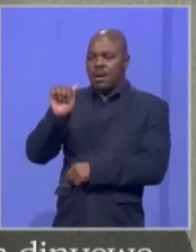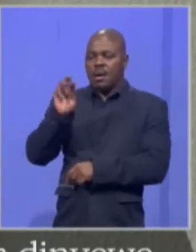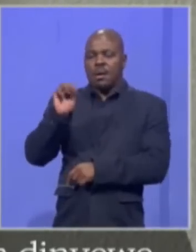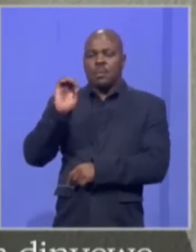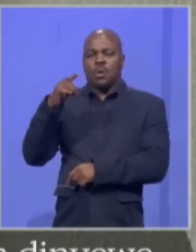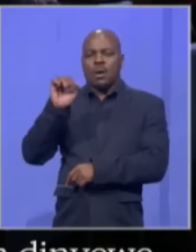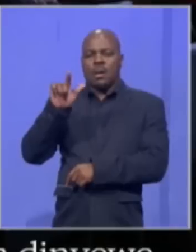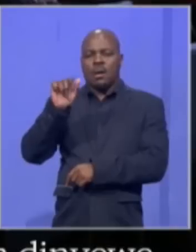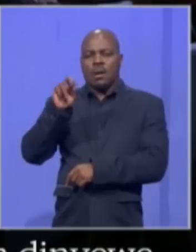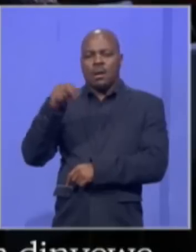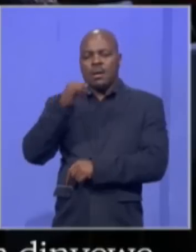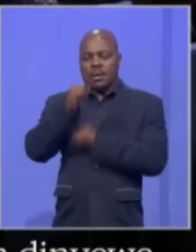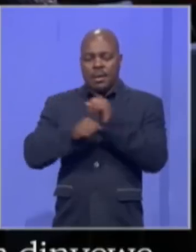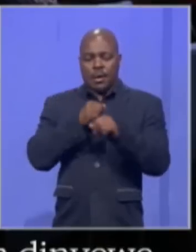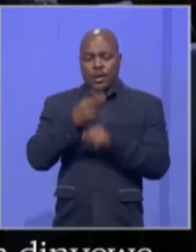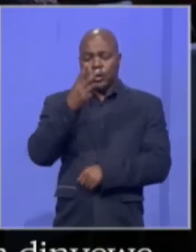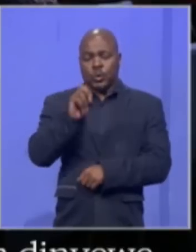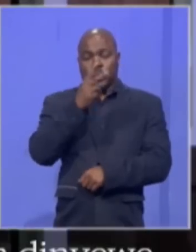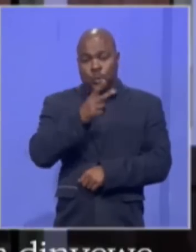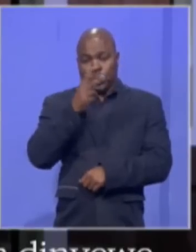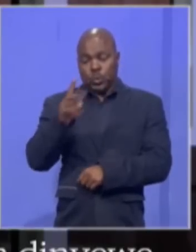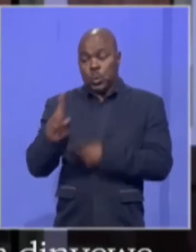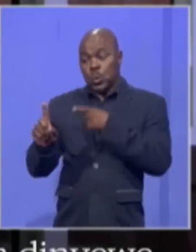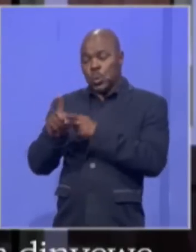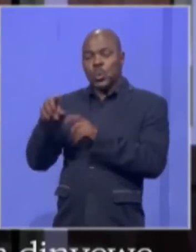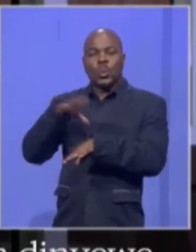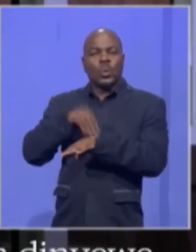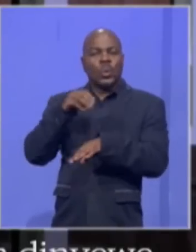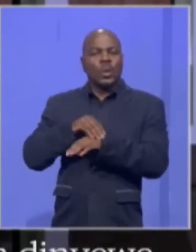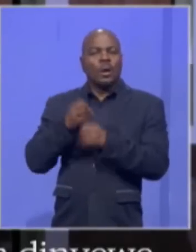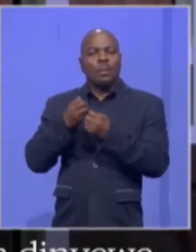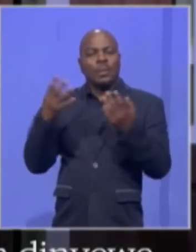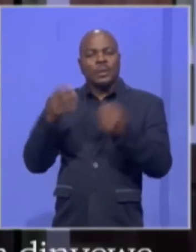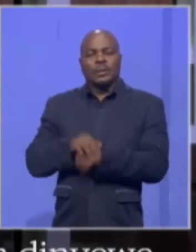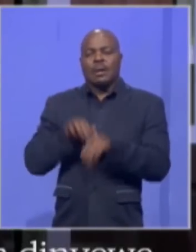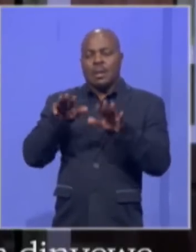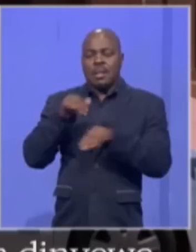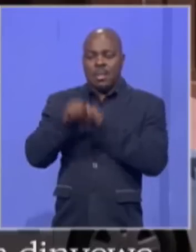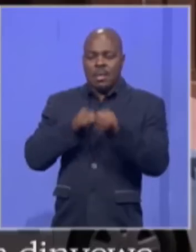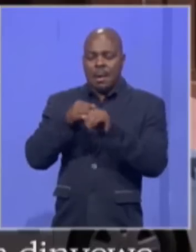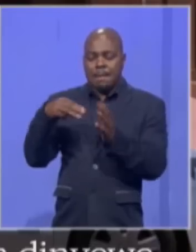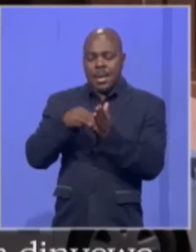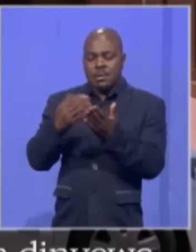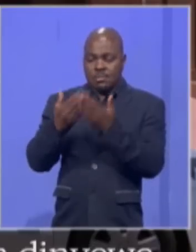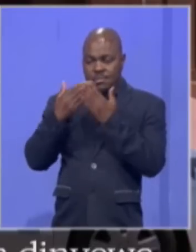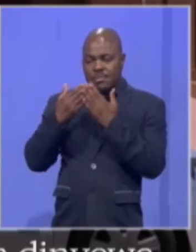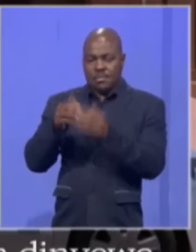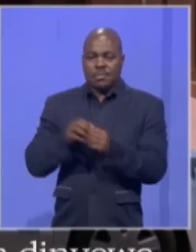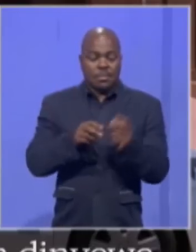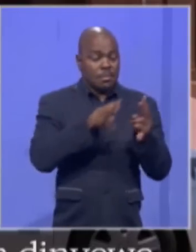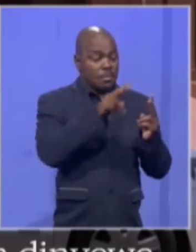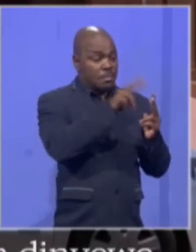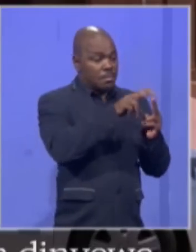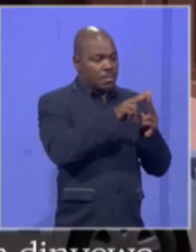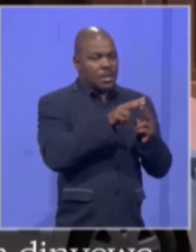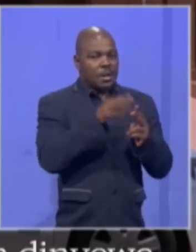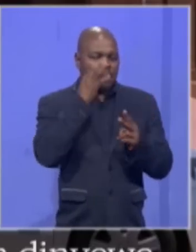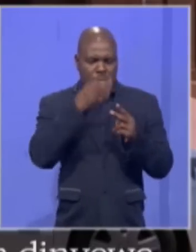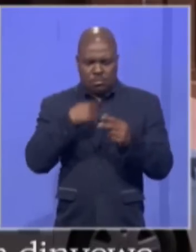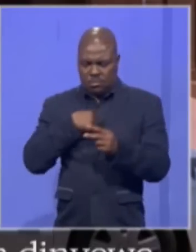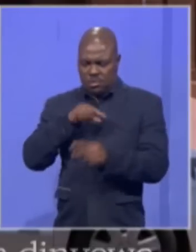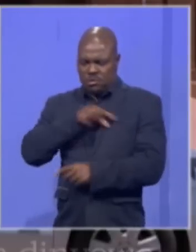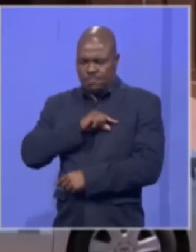ka 2022. Amogelang o ne a le dilemo tse 19 a etsa matriki. Baqosi ba bobedi ba ipuletse ba